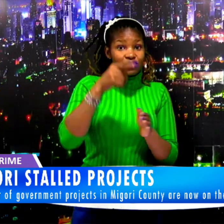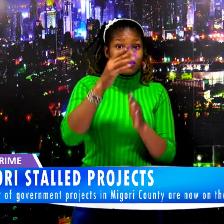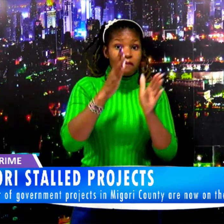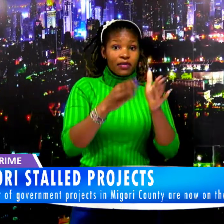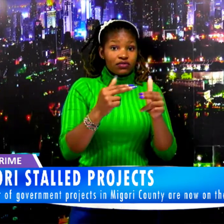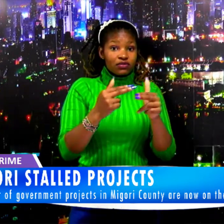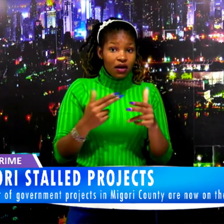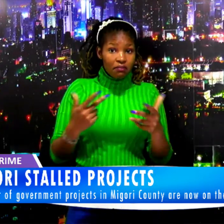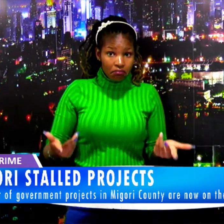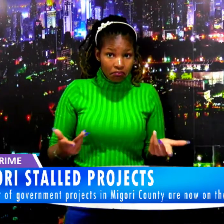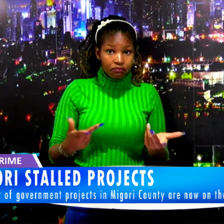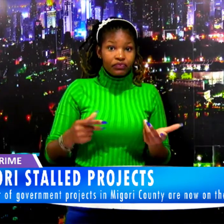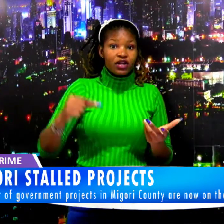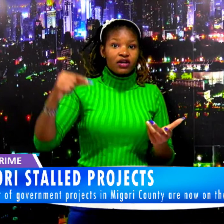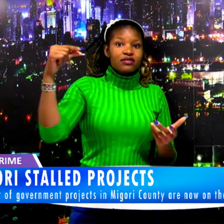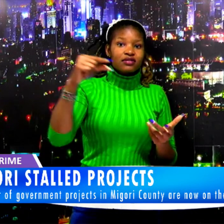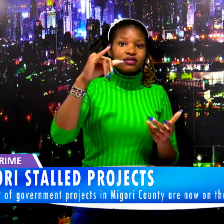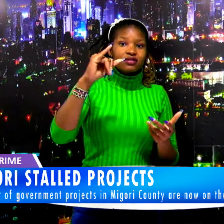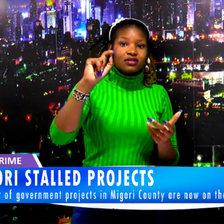in Migori Town,